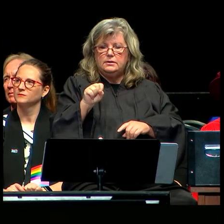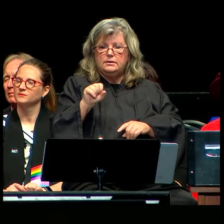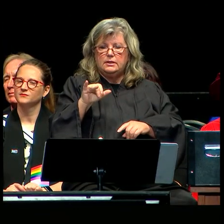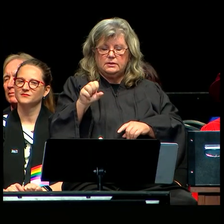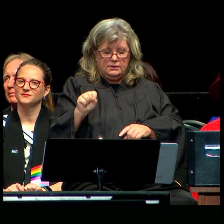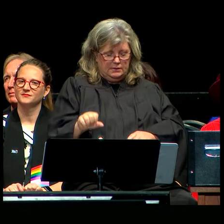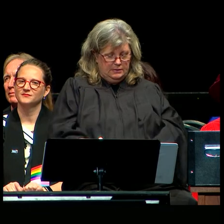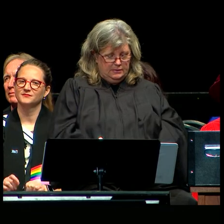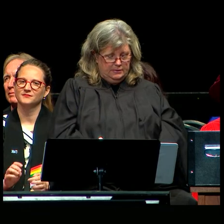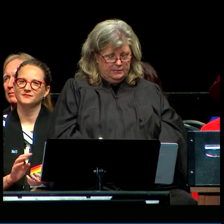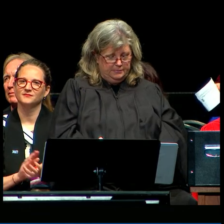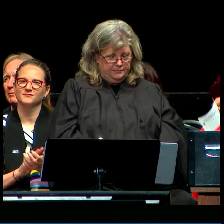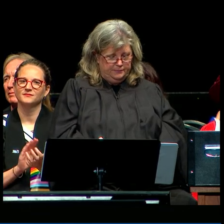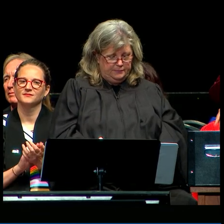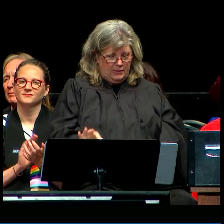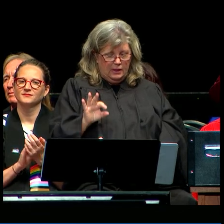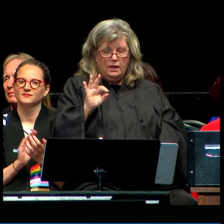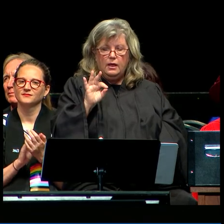Fatin Basharat.